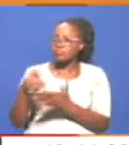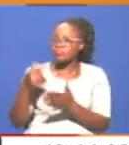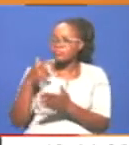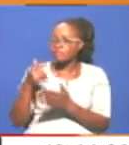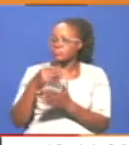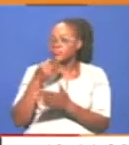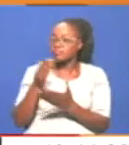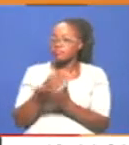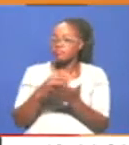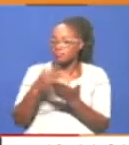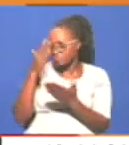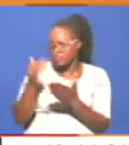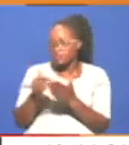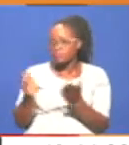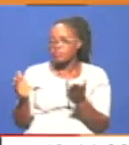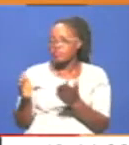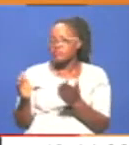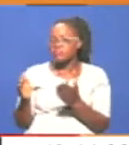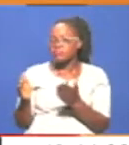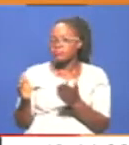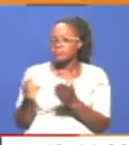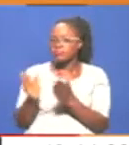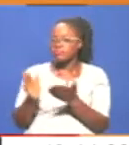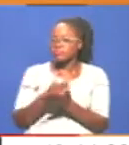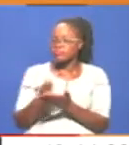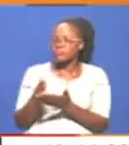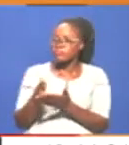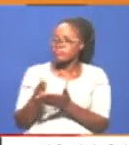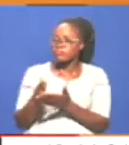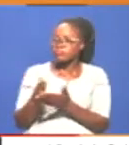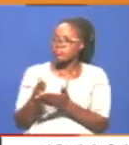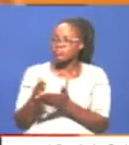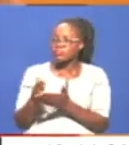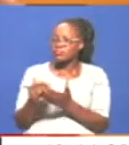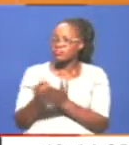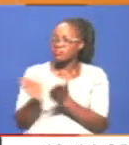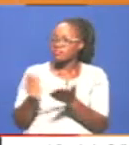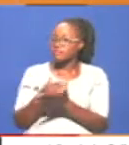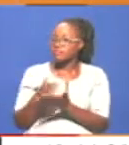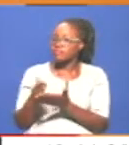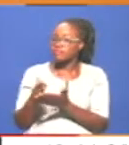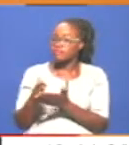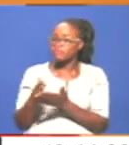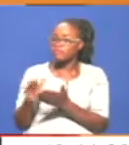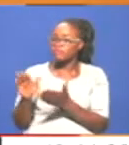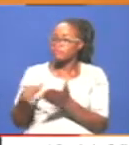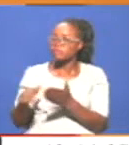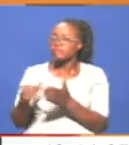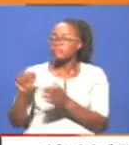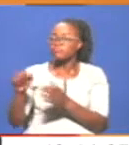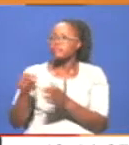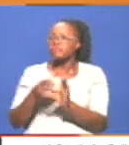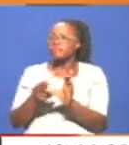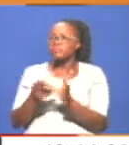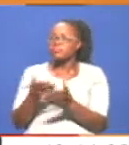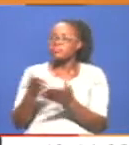because we've opened up that side. It's called an open section. Now, when you say open section, it means that the women can actually participate there if they feel that they are